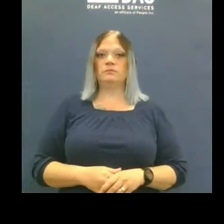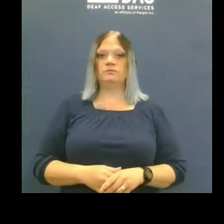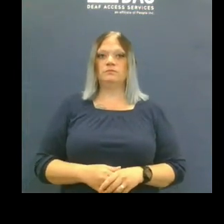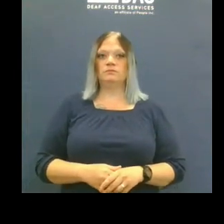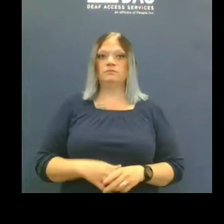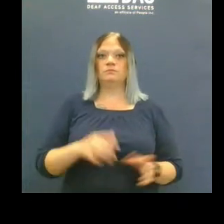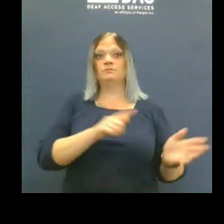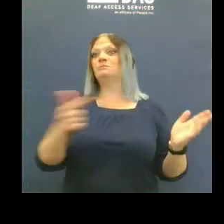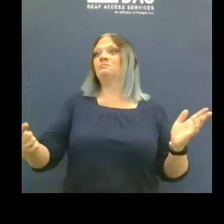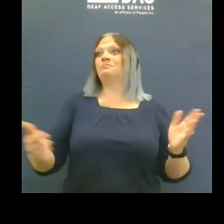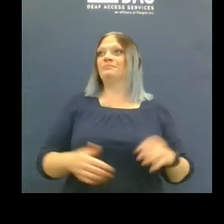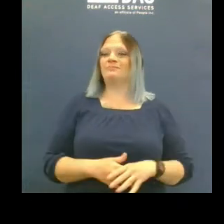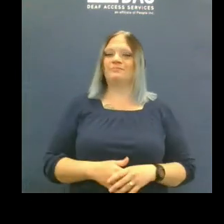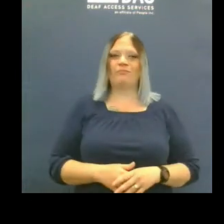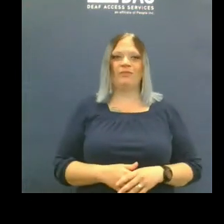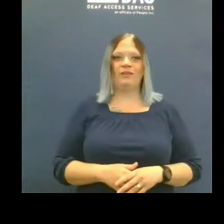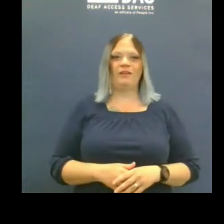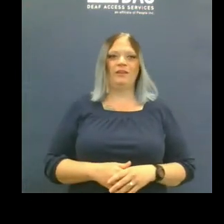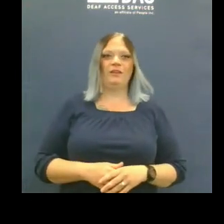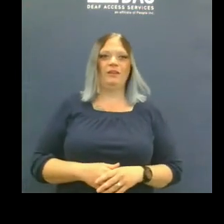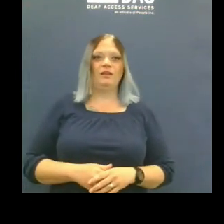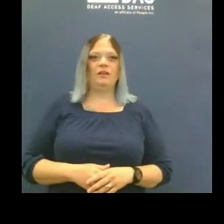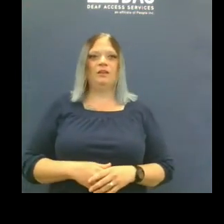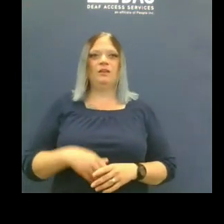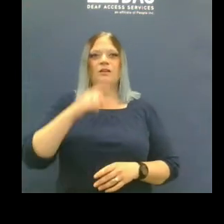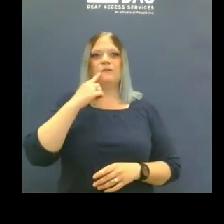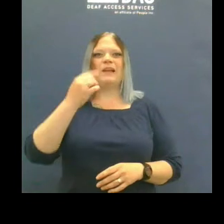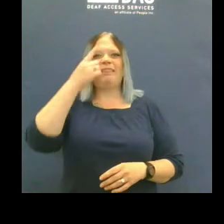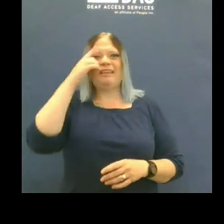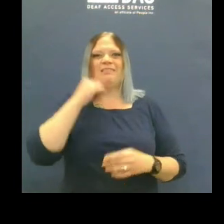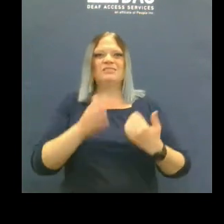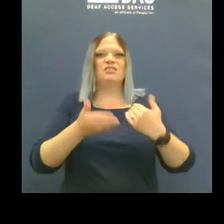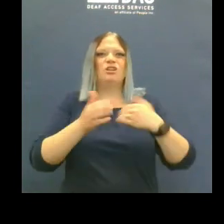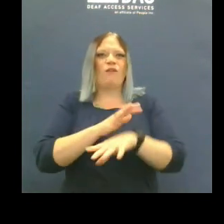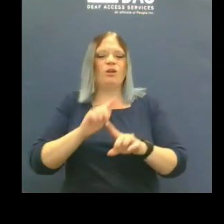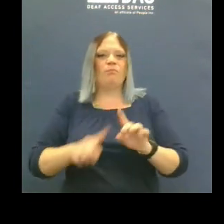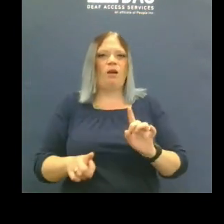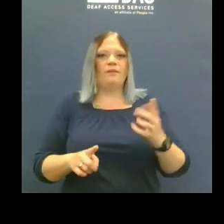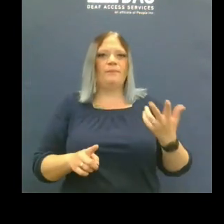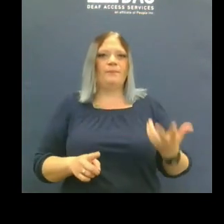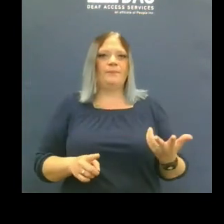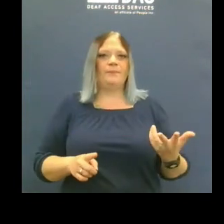Back to you. No, I think that just about covers it. Just that we want to make sure that everybody